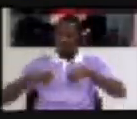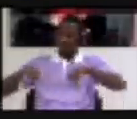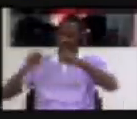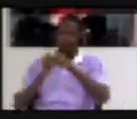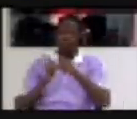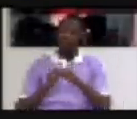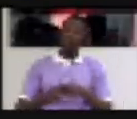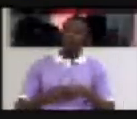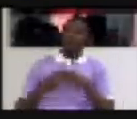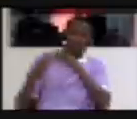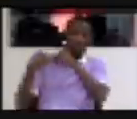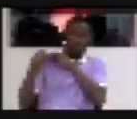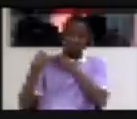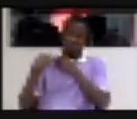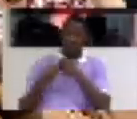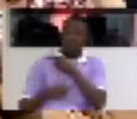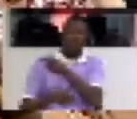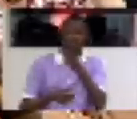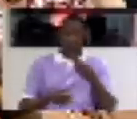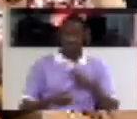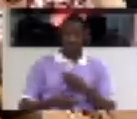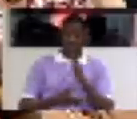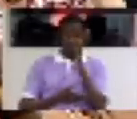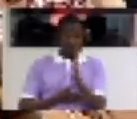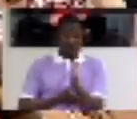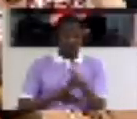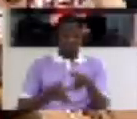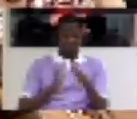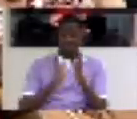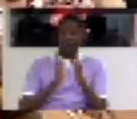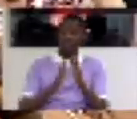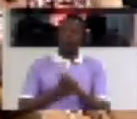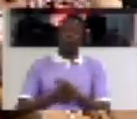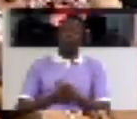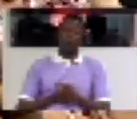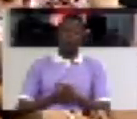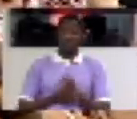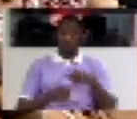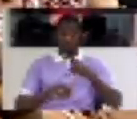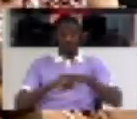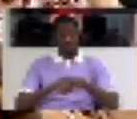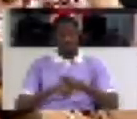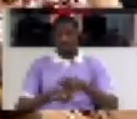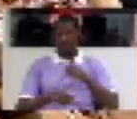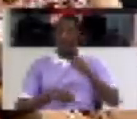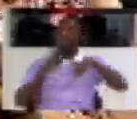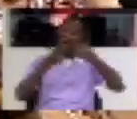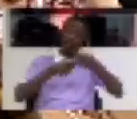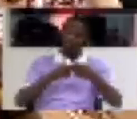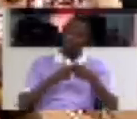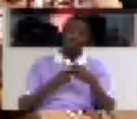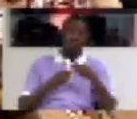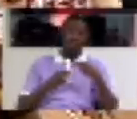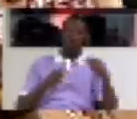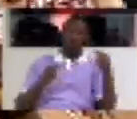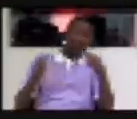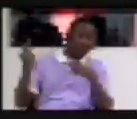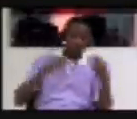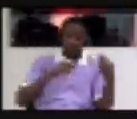representing them, yes, perfectly during and after debate, National Assembly